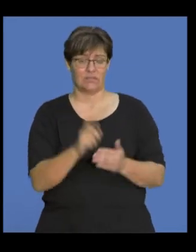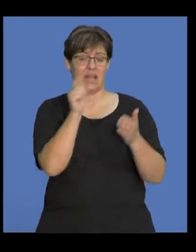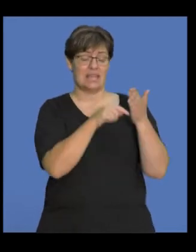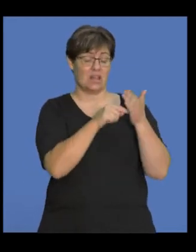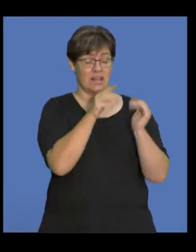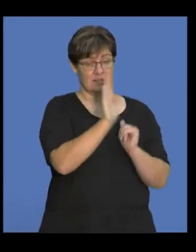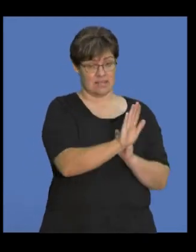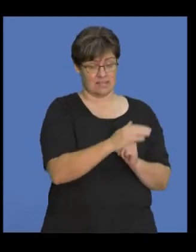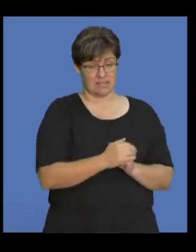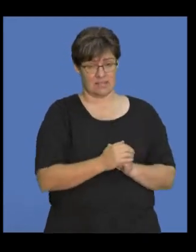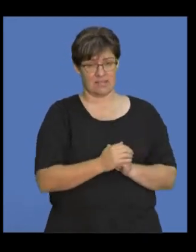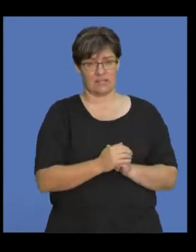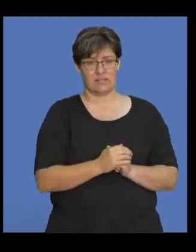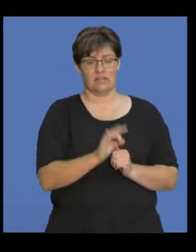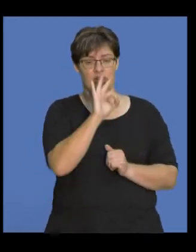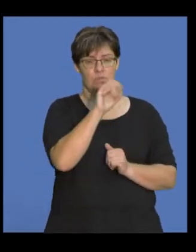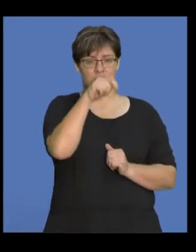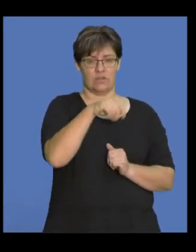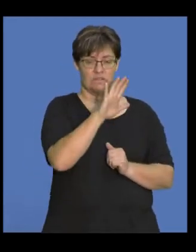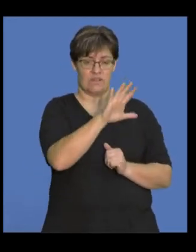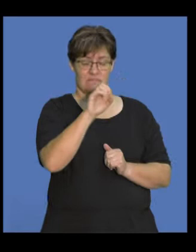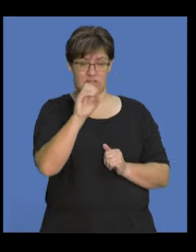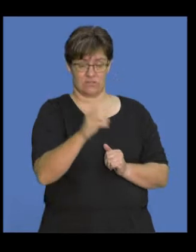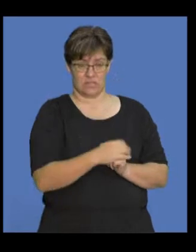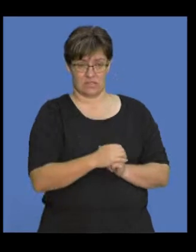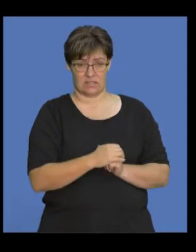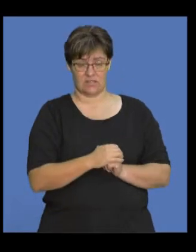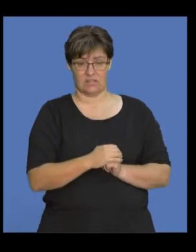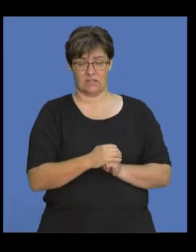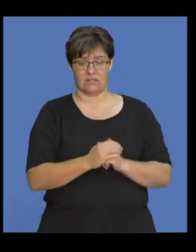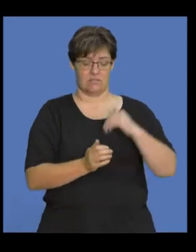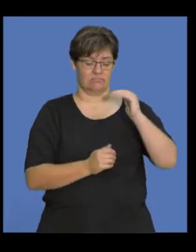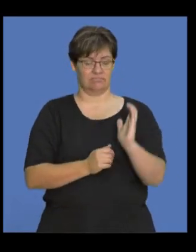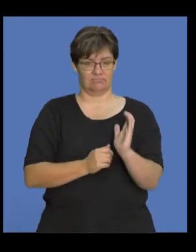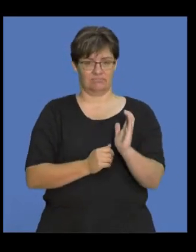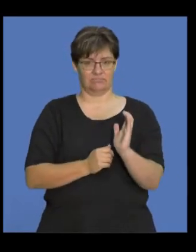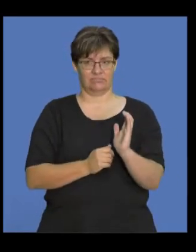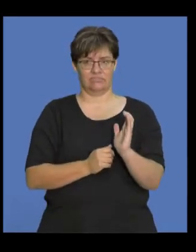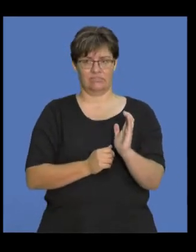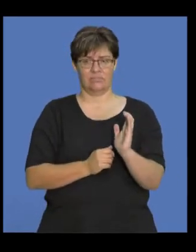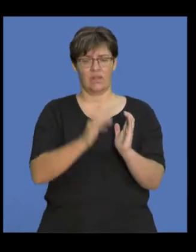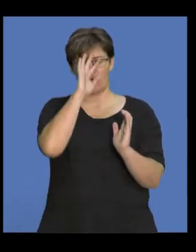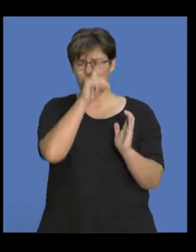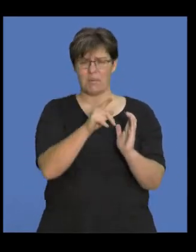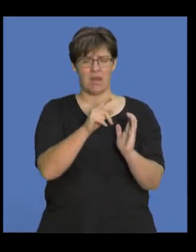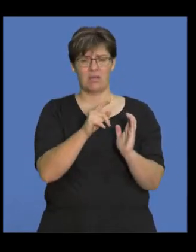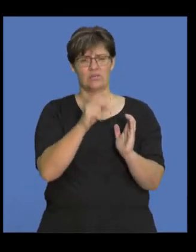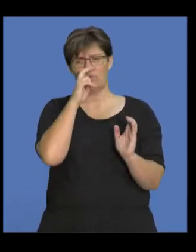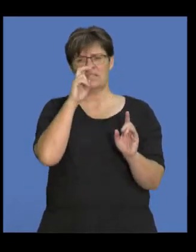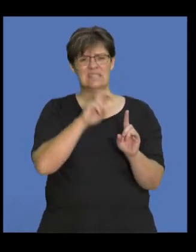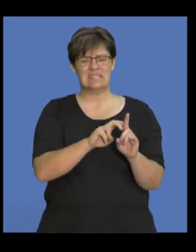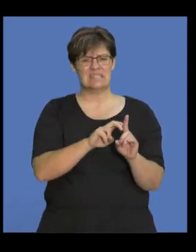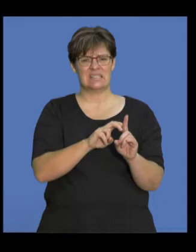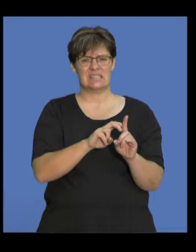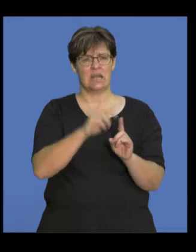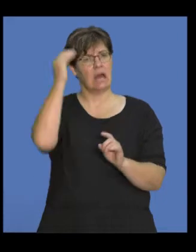calculator, this will be 3,500, open a bracket. Please guys, remember that you don't really need to be doing